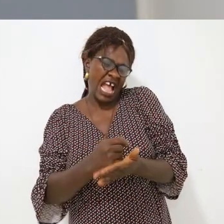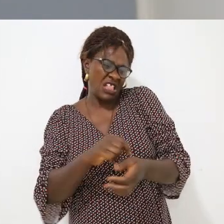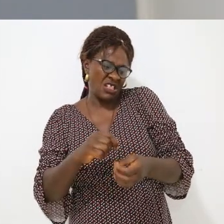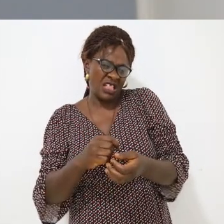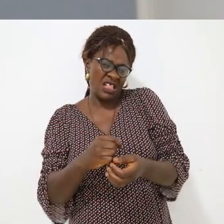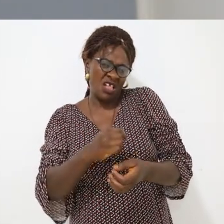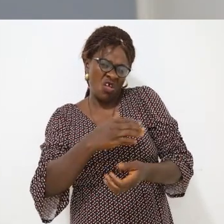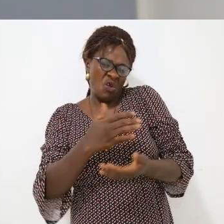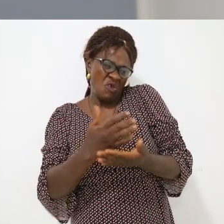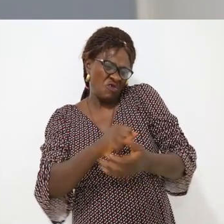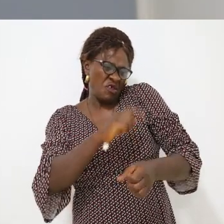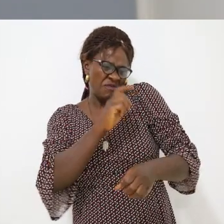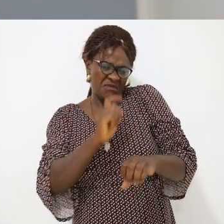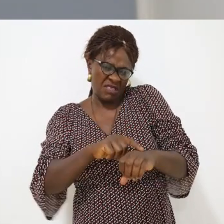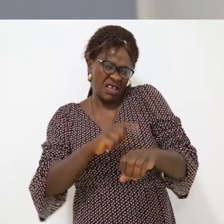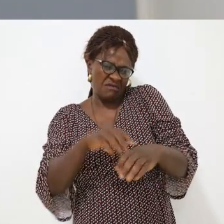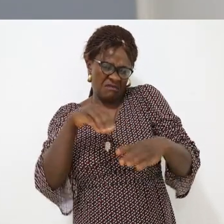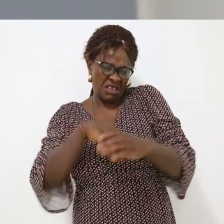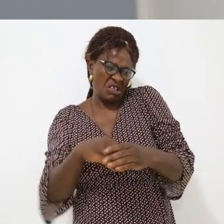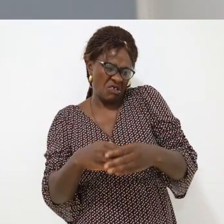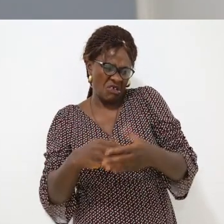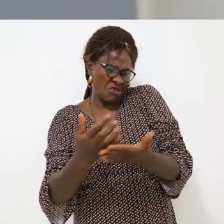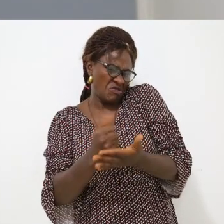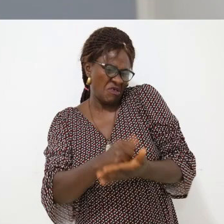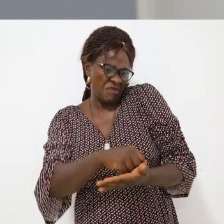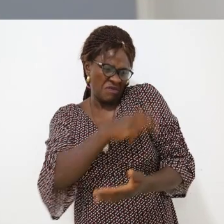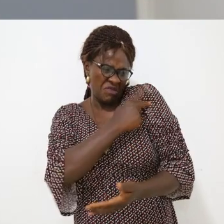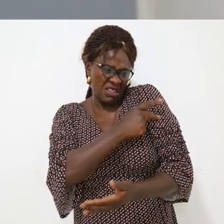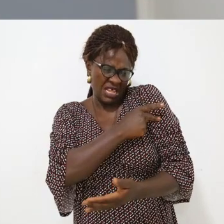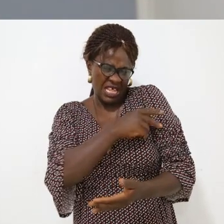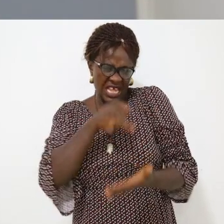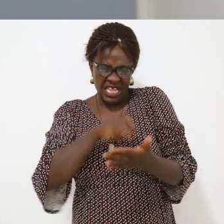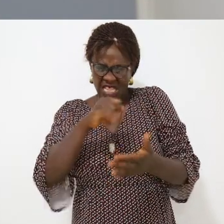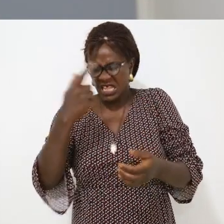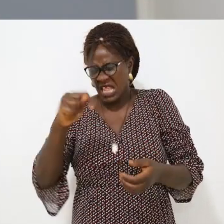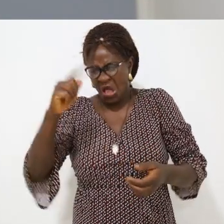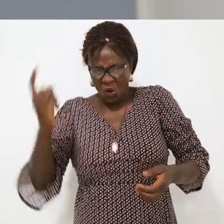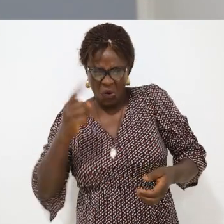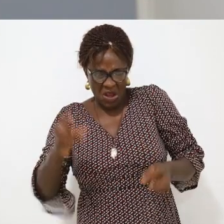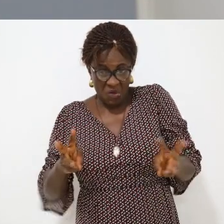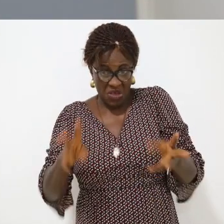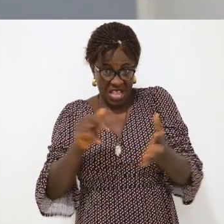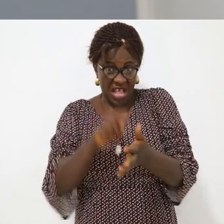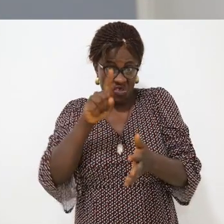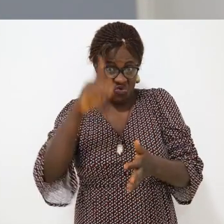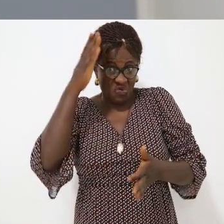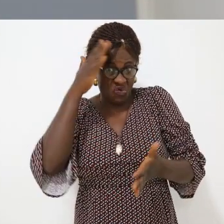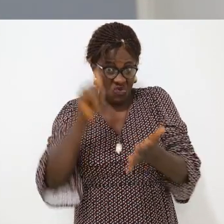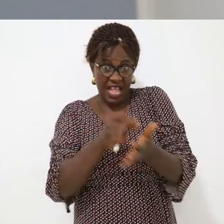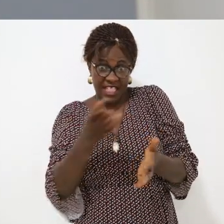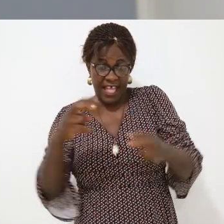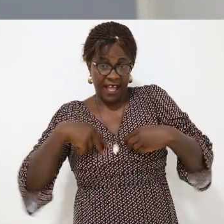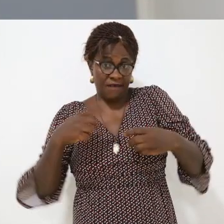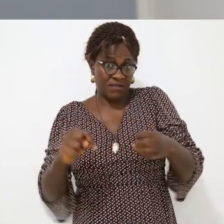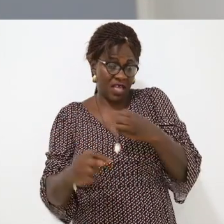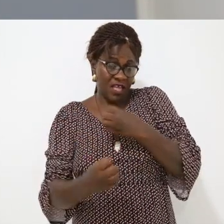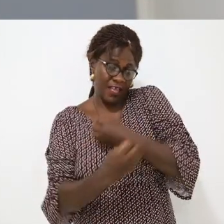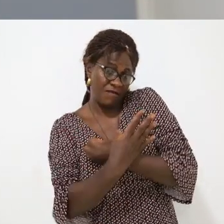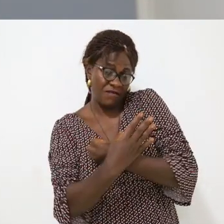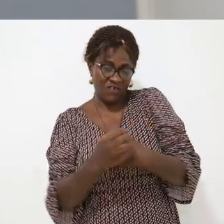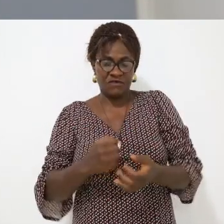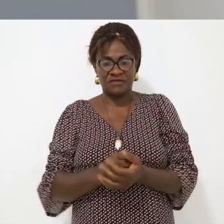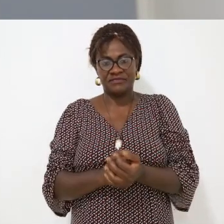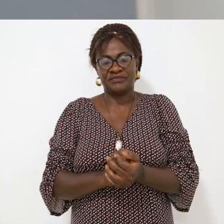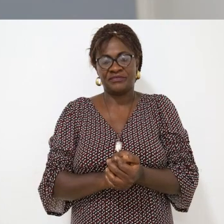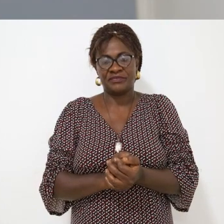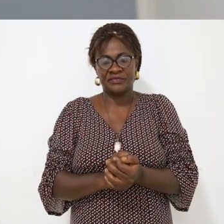some patients the loss of smell has been the only indication that they might have been infected